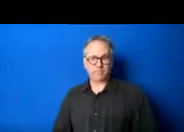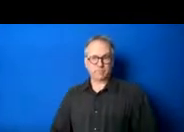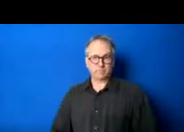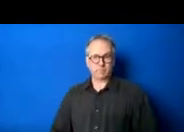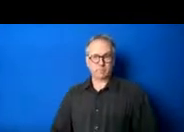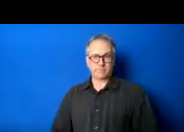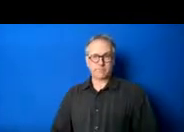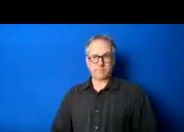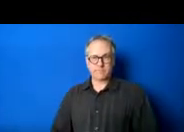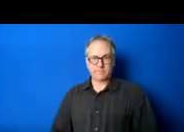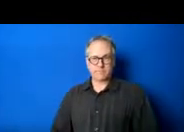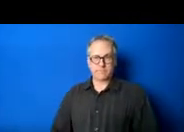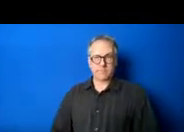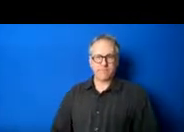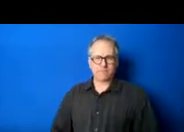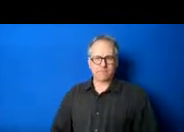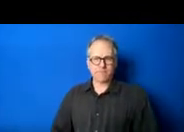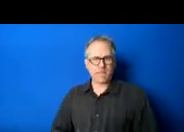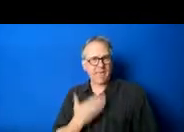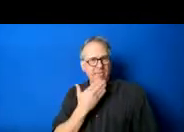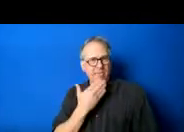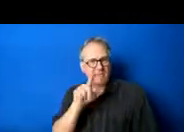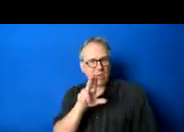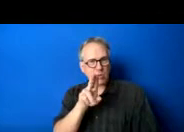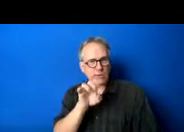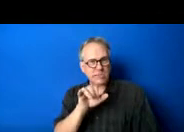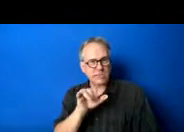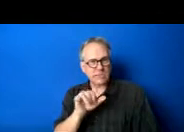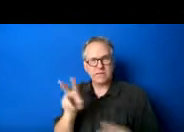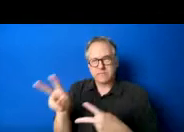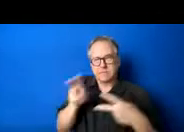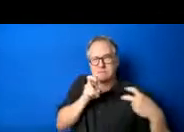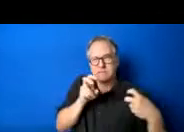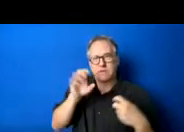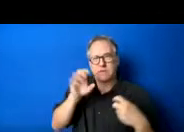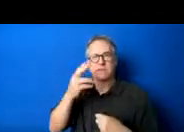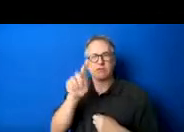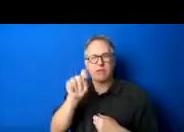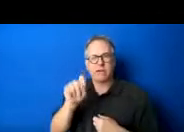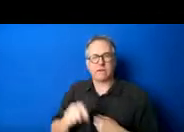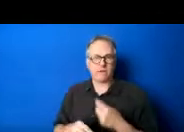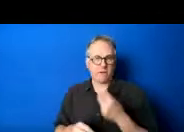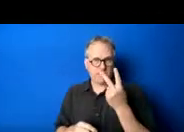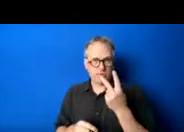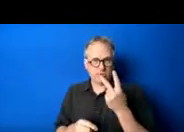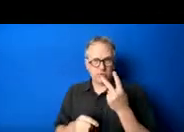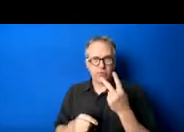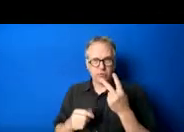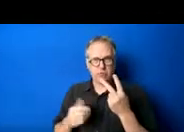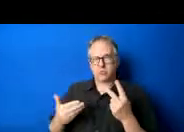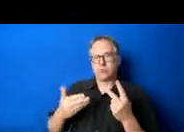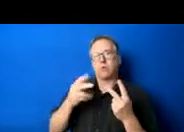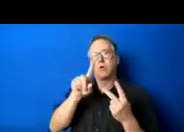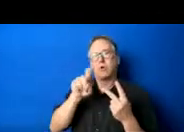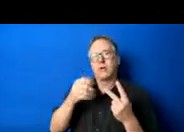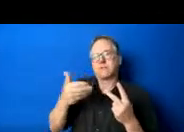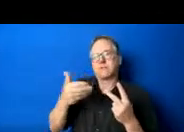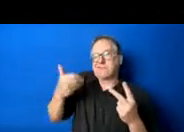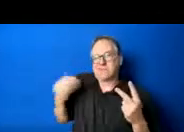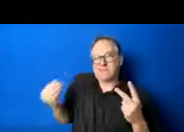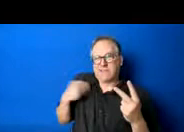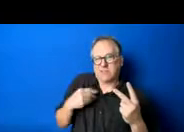Thanks, Lucy. So we have some questions from the chat. We had 2 questions pre-submitted that I think you've answered.